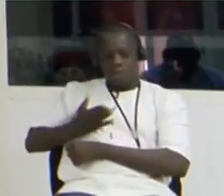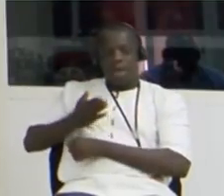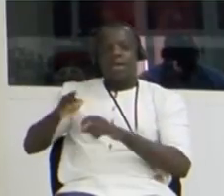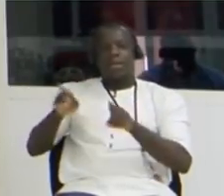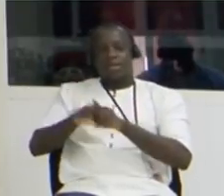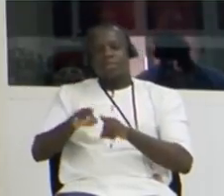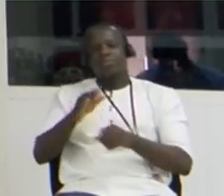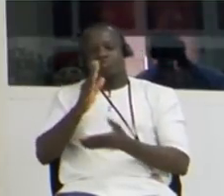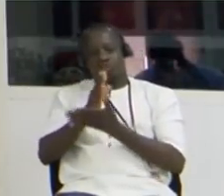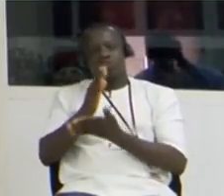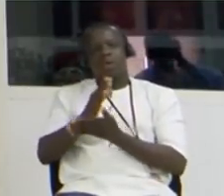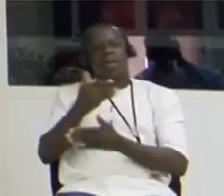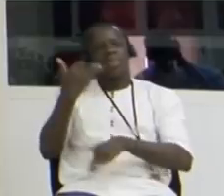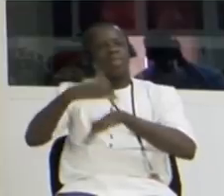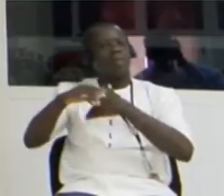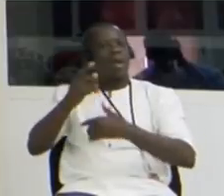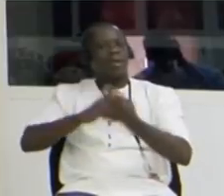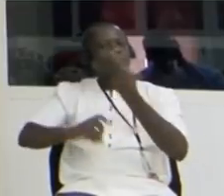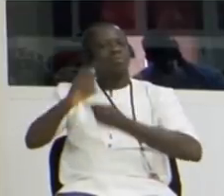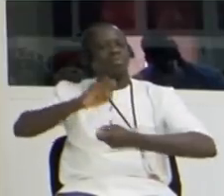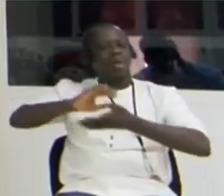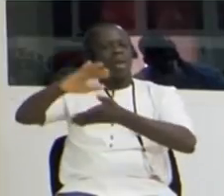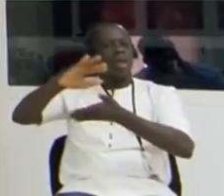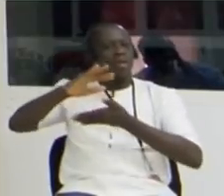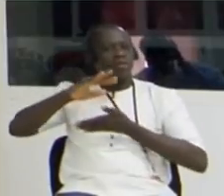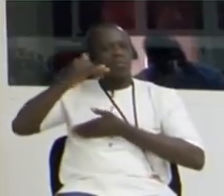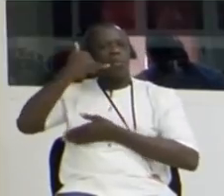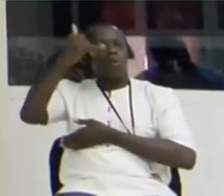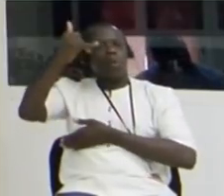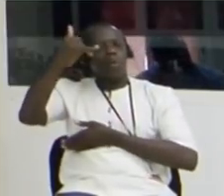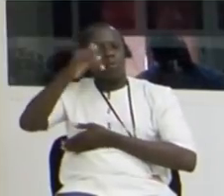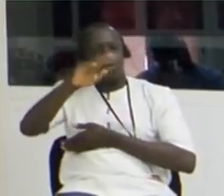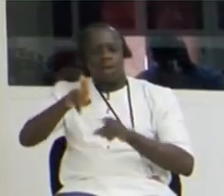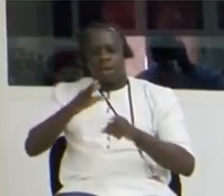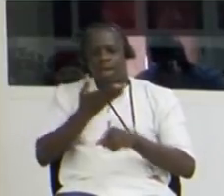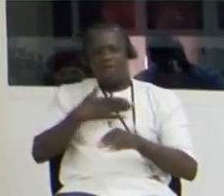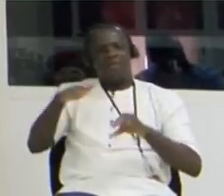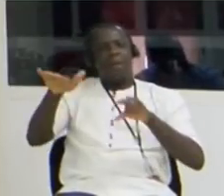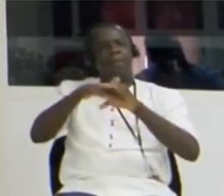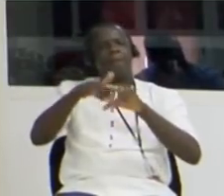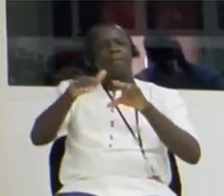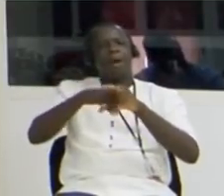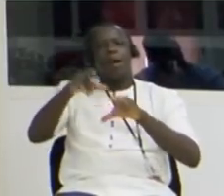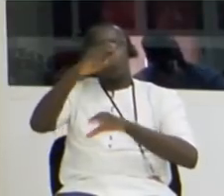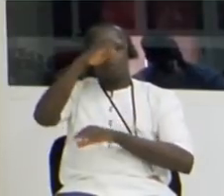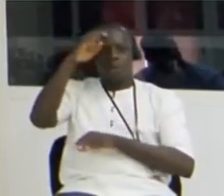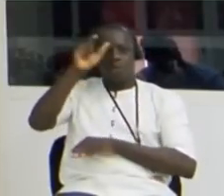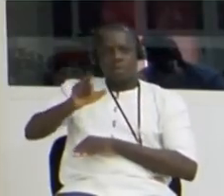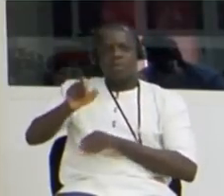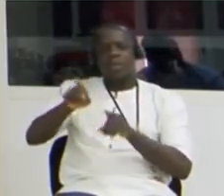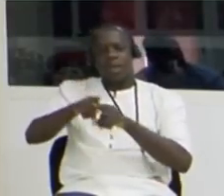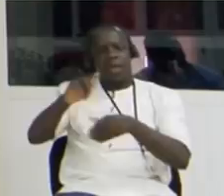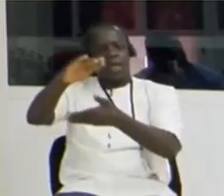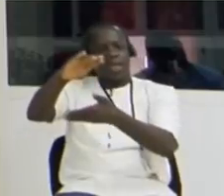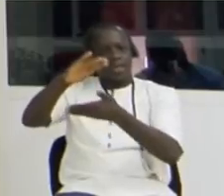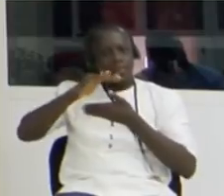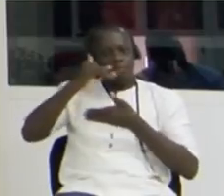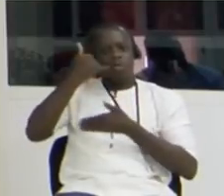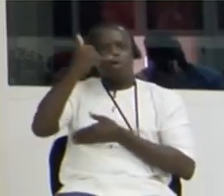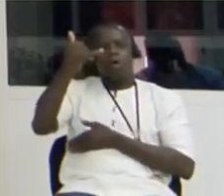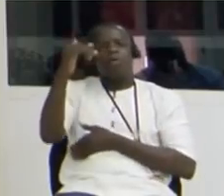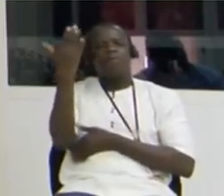the protocols, but but as member of staff in our office was getting call from the protocol,